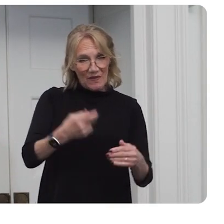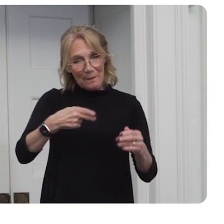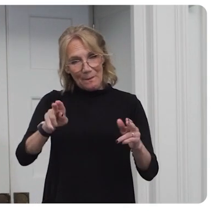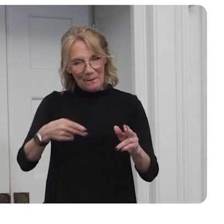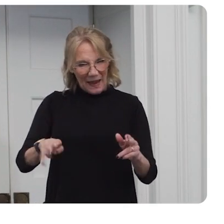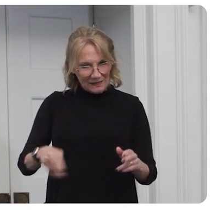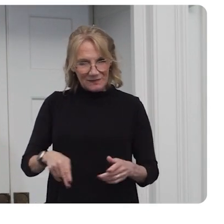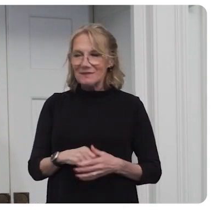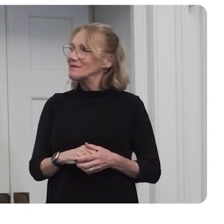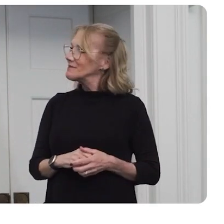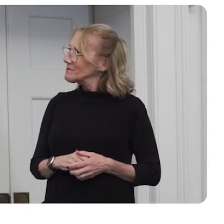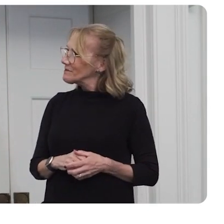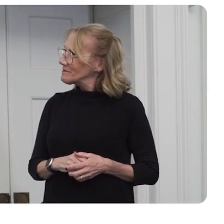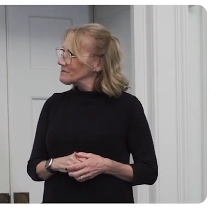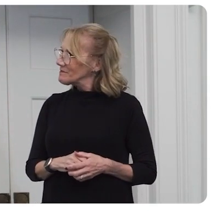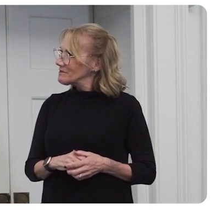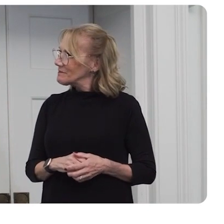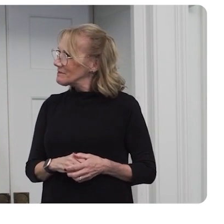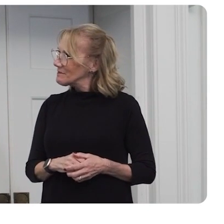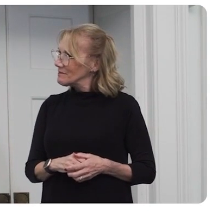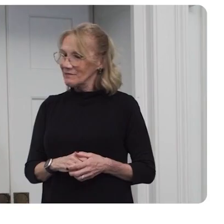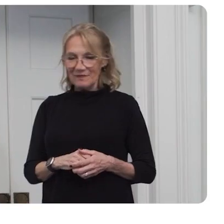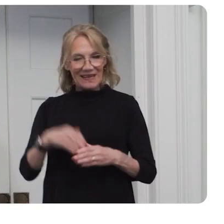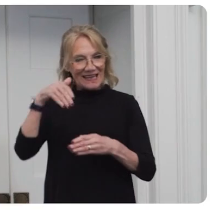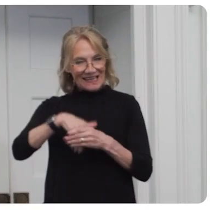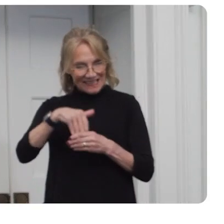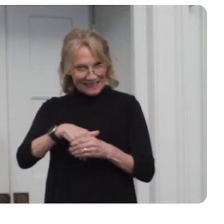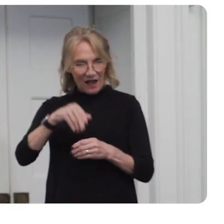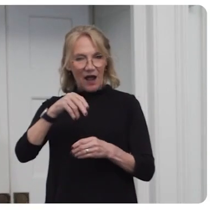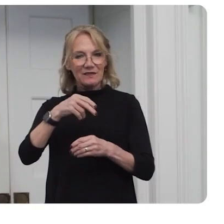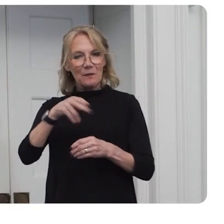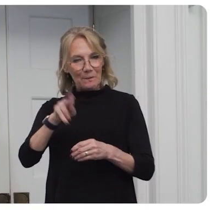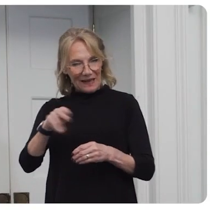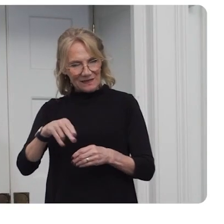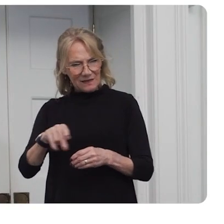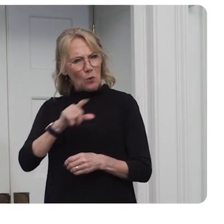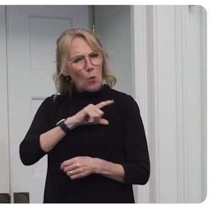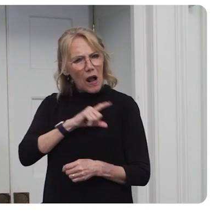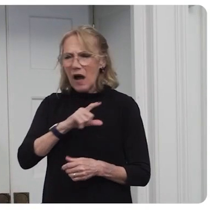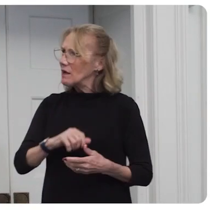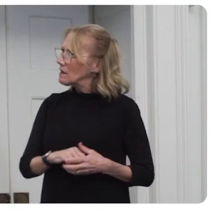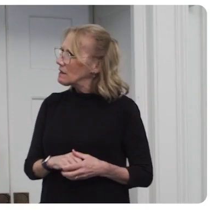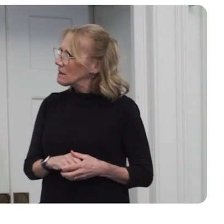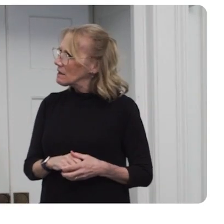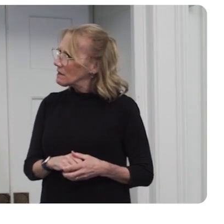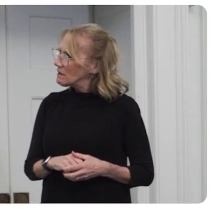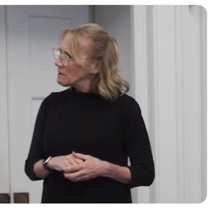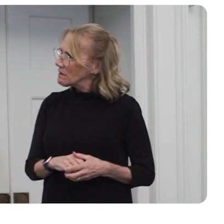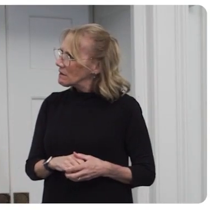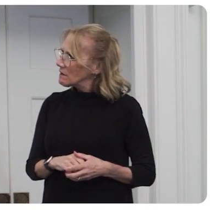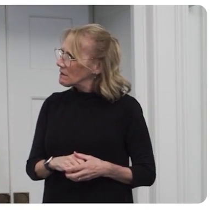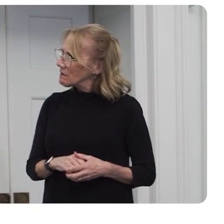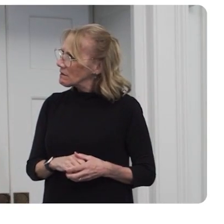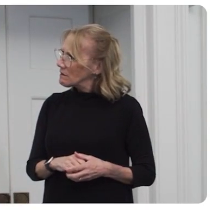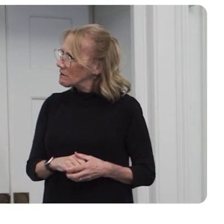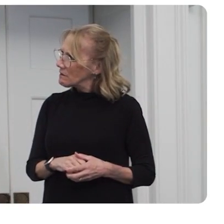then you glazed them, you painted them. Yeah, I did, yeah. Yeah. Painted. So they're painted on the inside. Why are they painted on the inside, Grace?